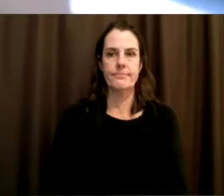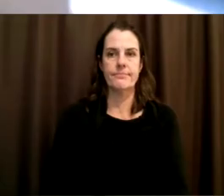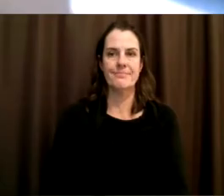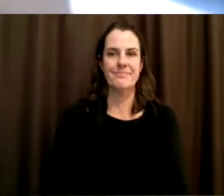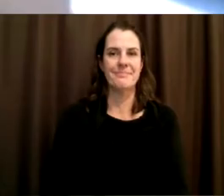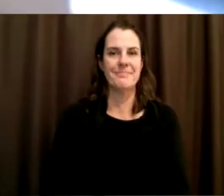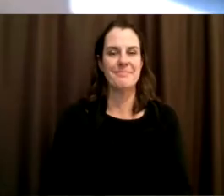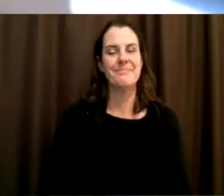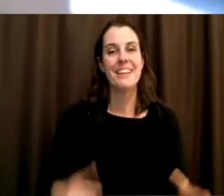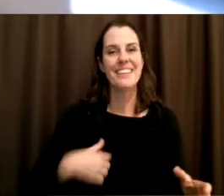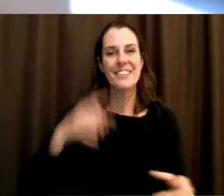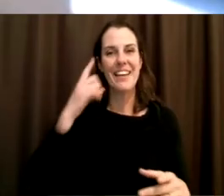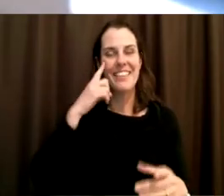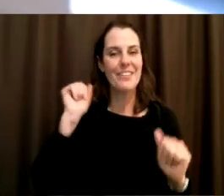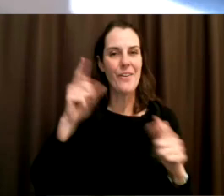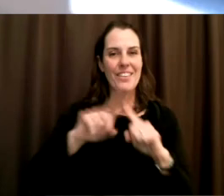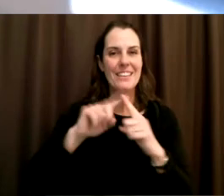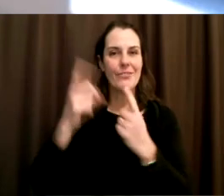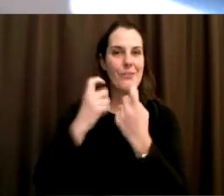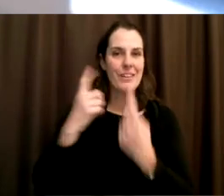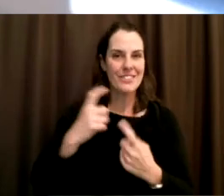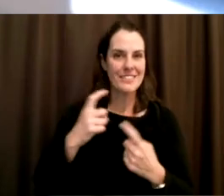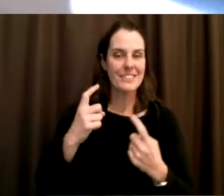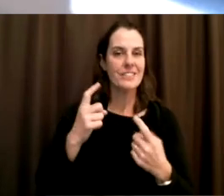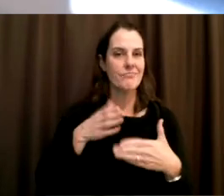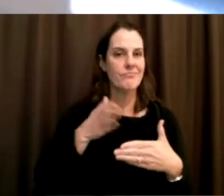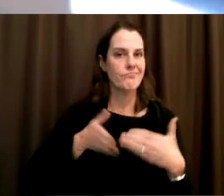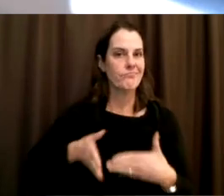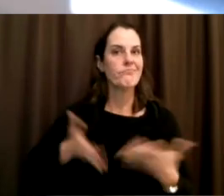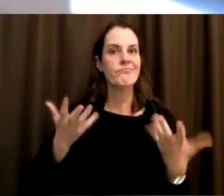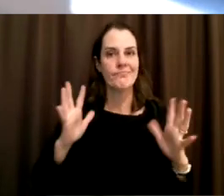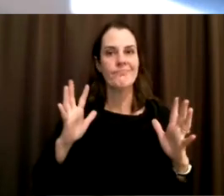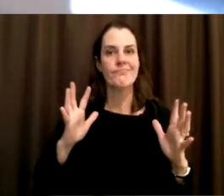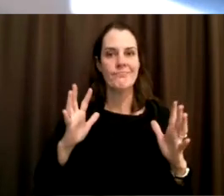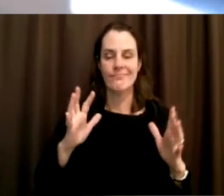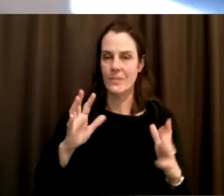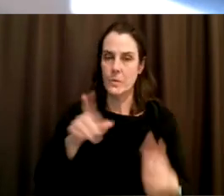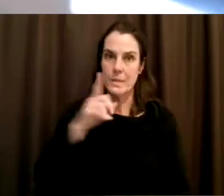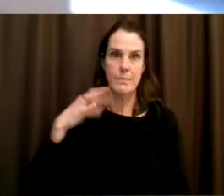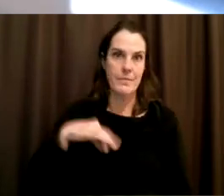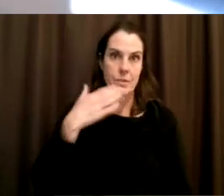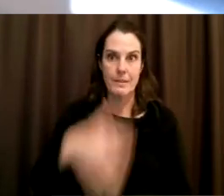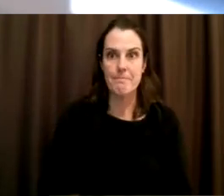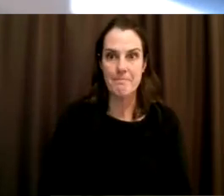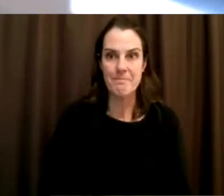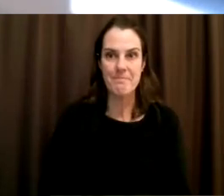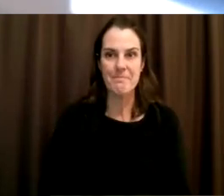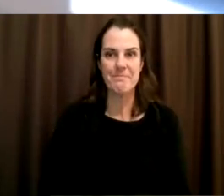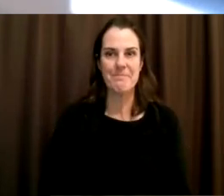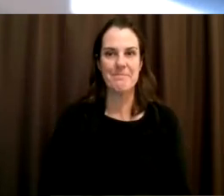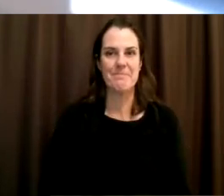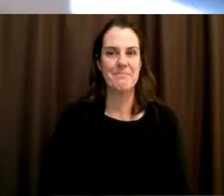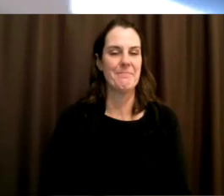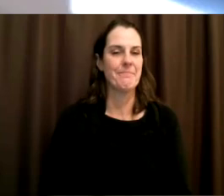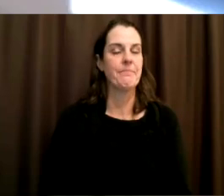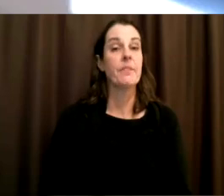Well, I think we've gotten through all the questions. Okay, yeah, they said that was helpful. So, okay, perfect. So just